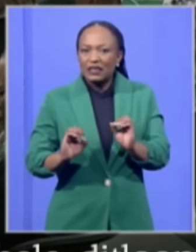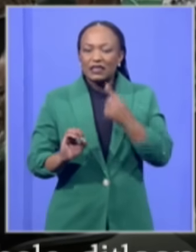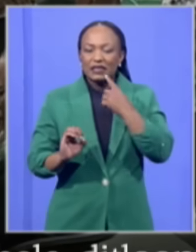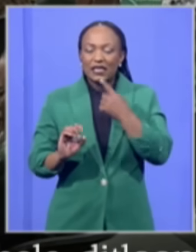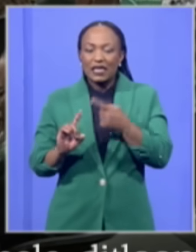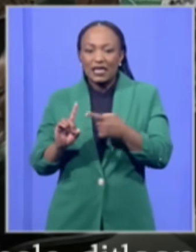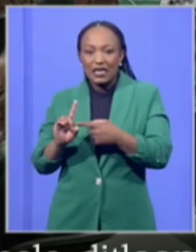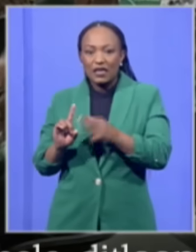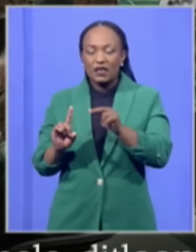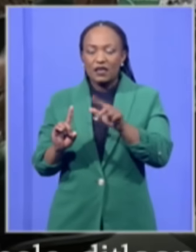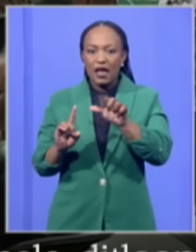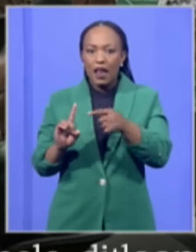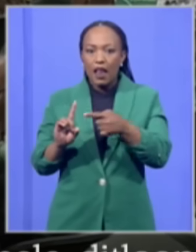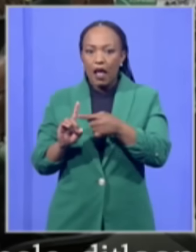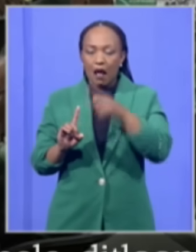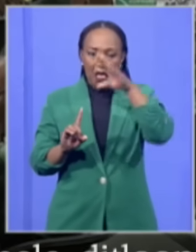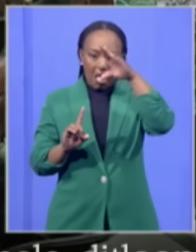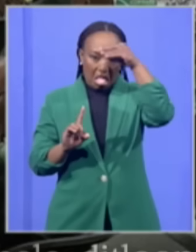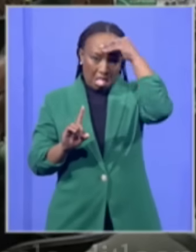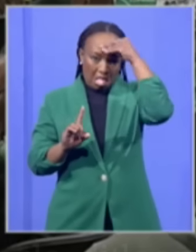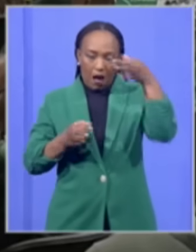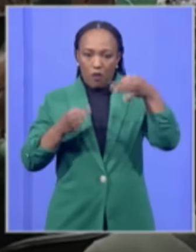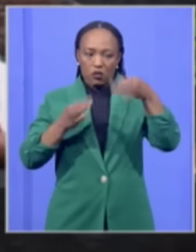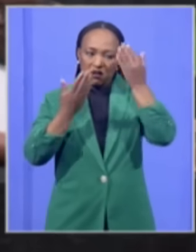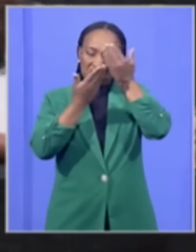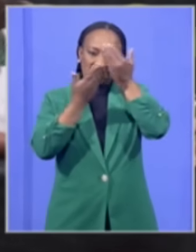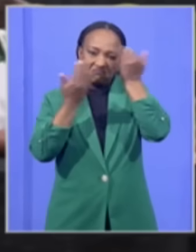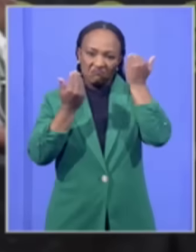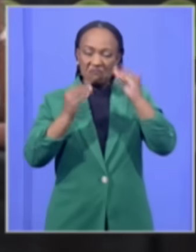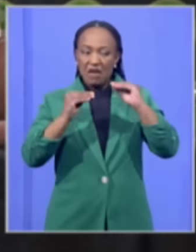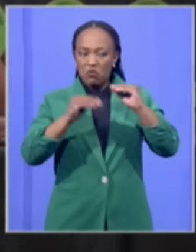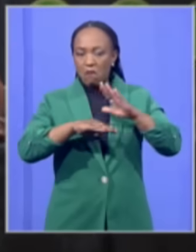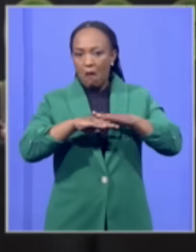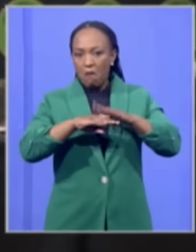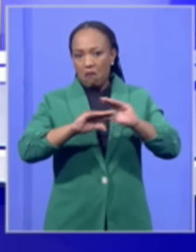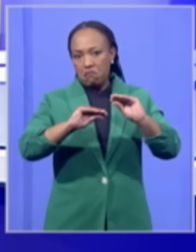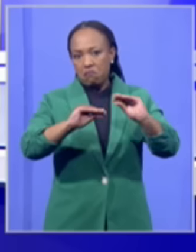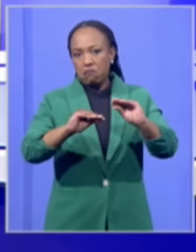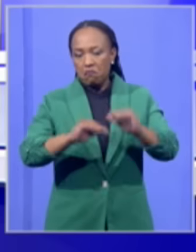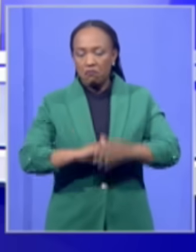tsebe selo le motho yo moswa yo a sa hlokago thuto ya sepolotiki.